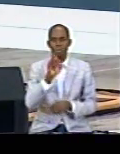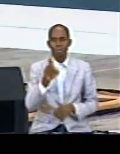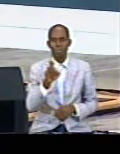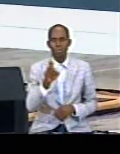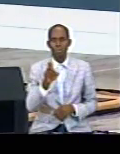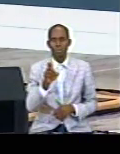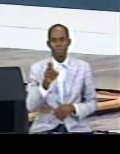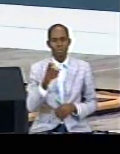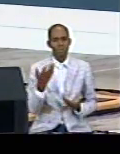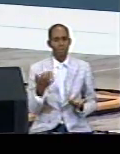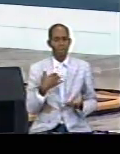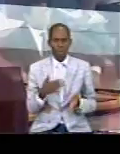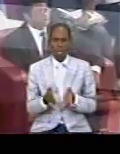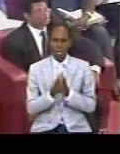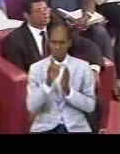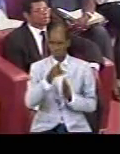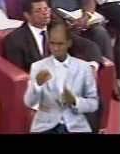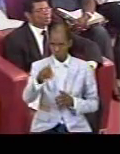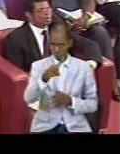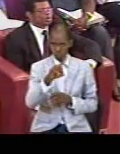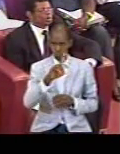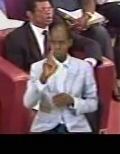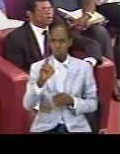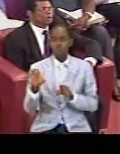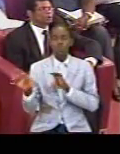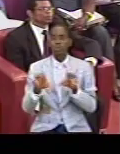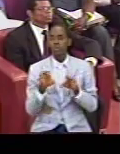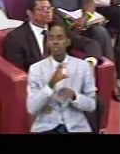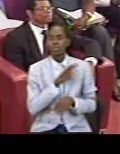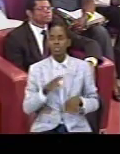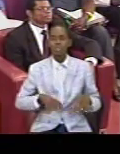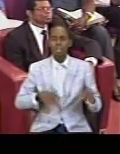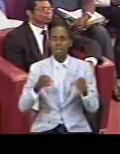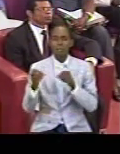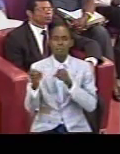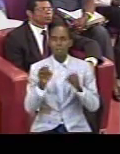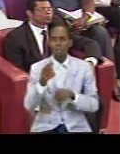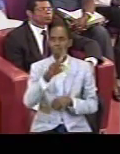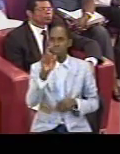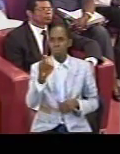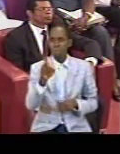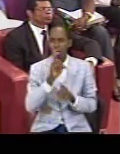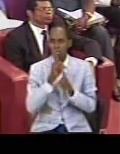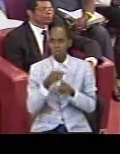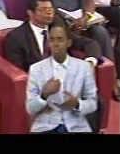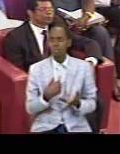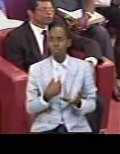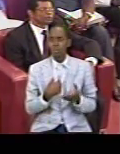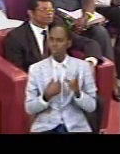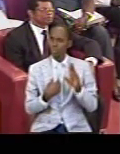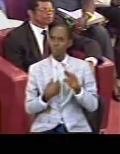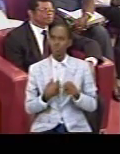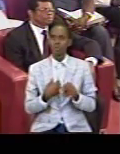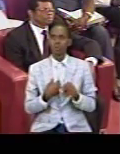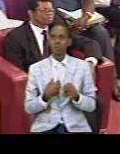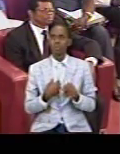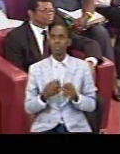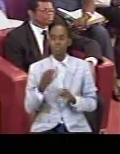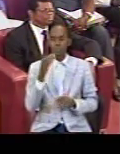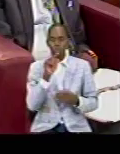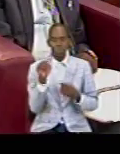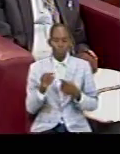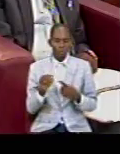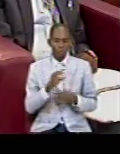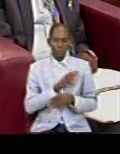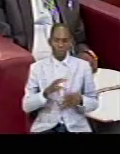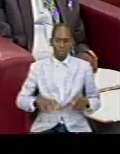What are you? I said, does Christ fight? No. When Christ lives in us,